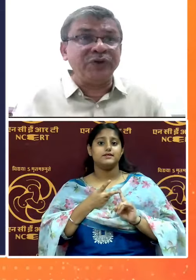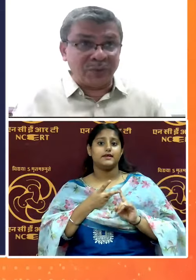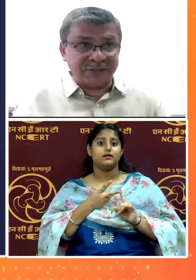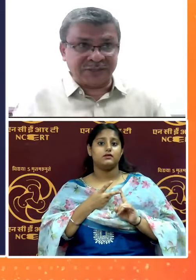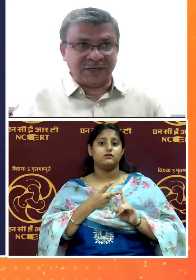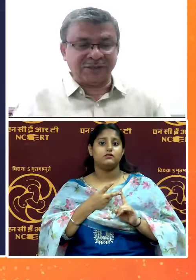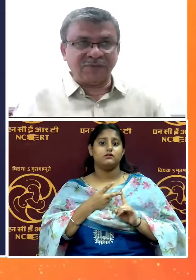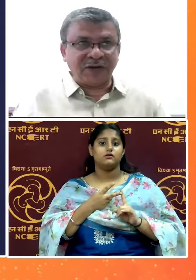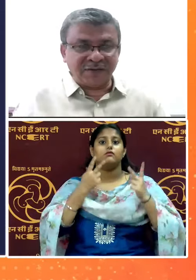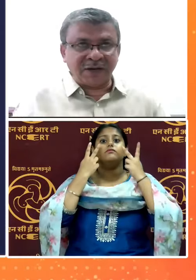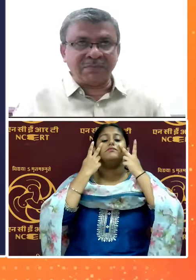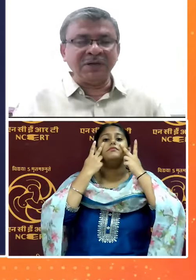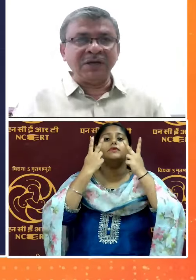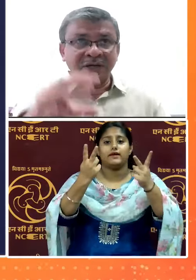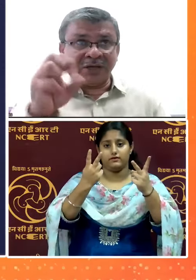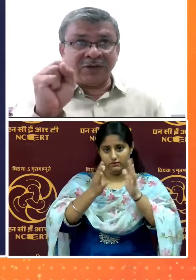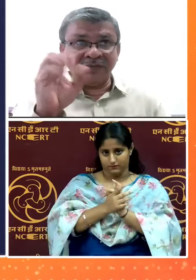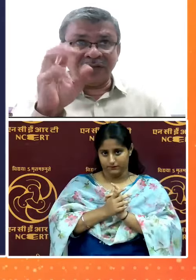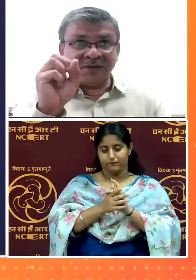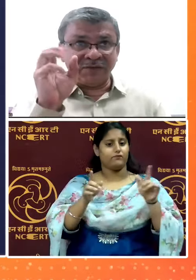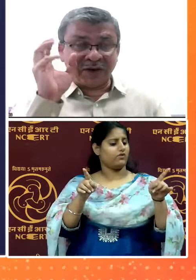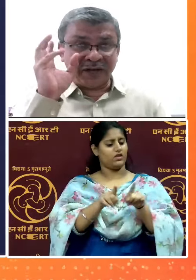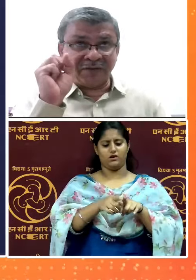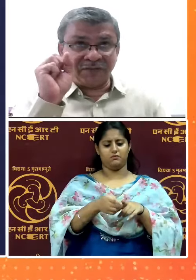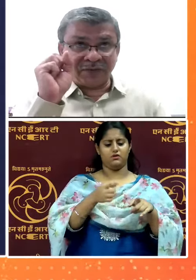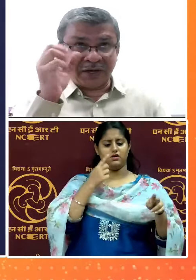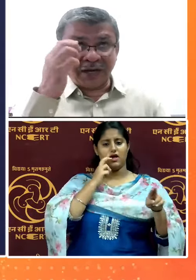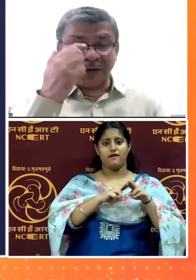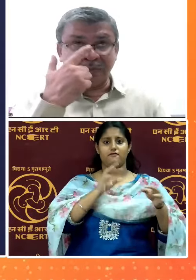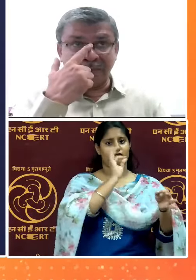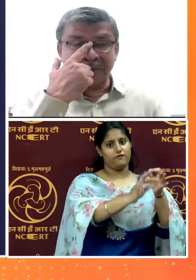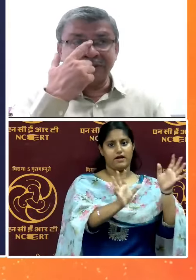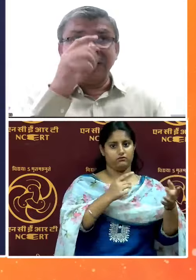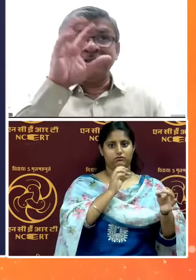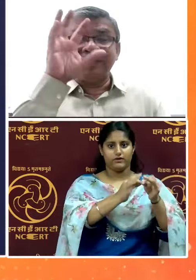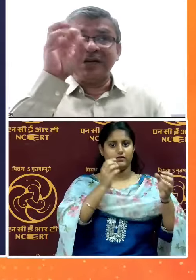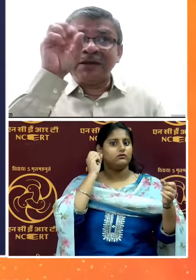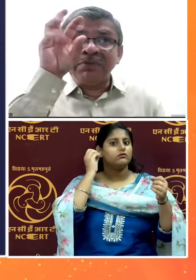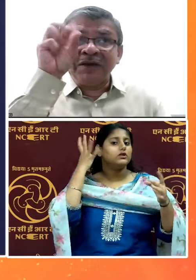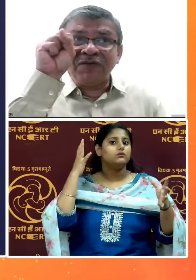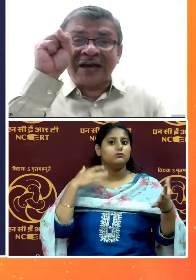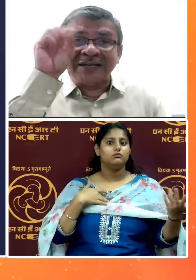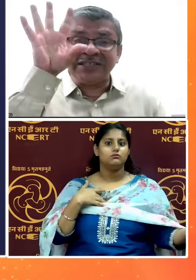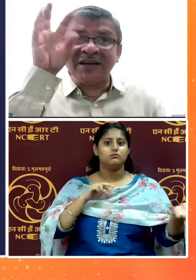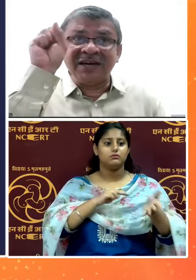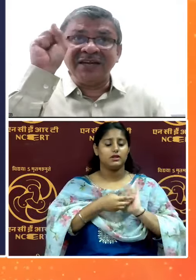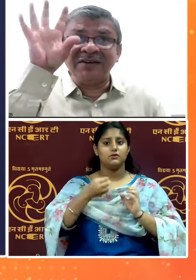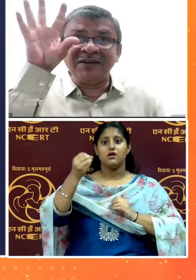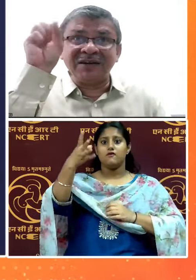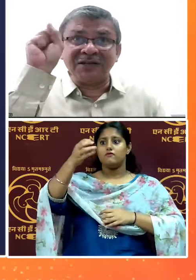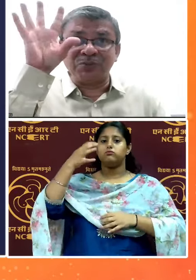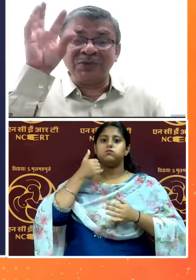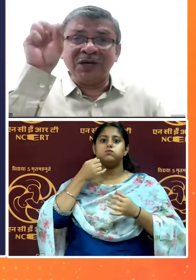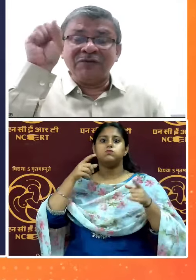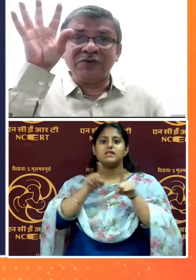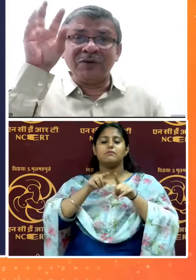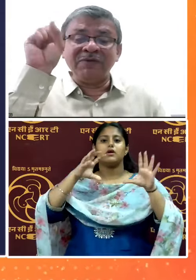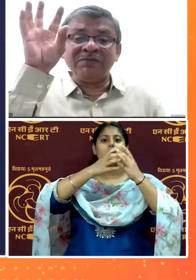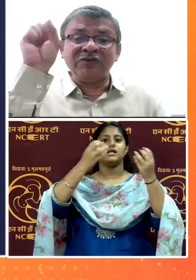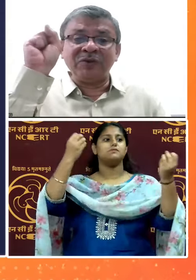through visual signals. For example, if there is a fire and if an alarm happens, there can be a flashing light in the classroom.